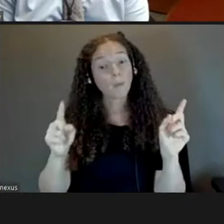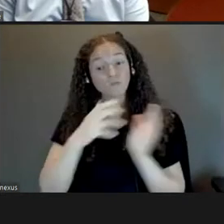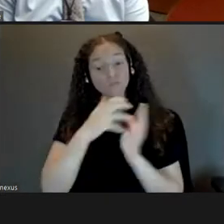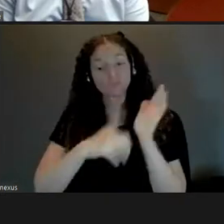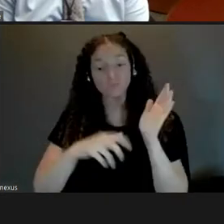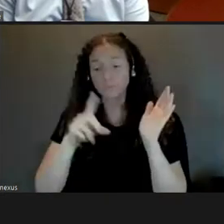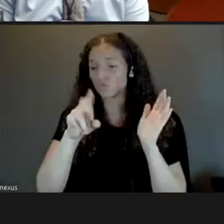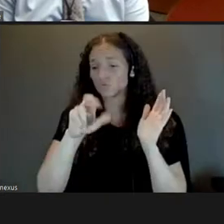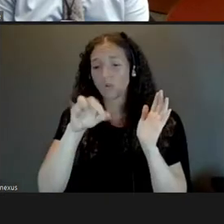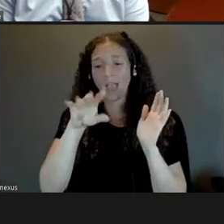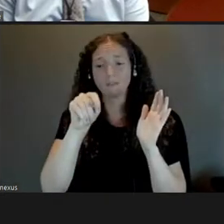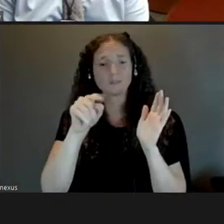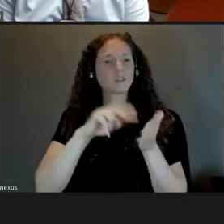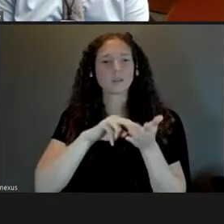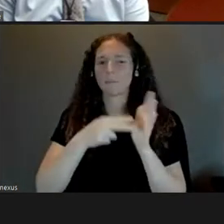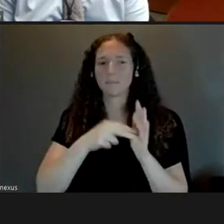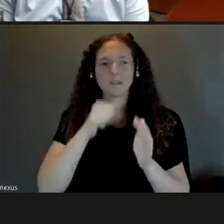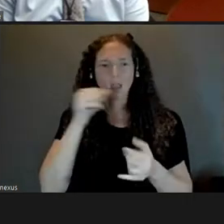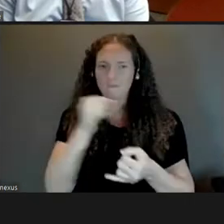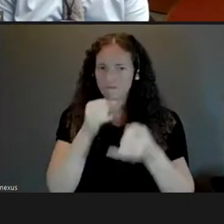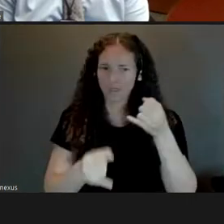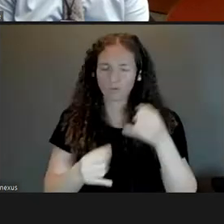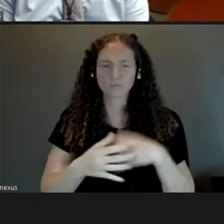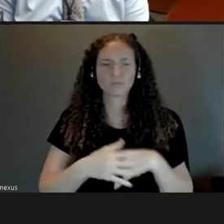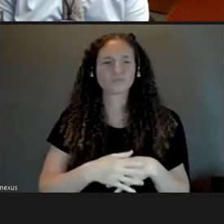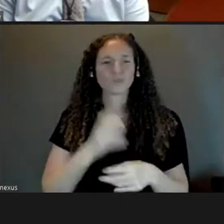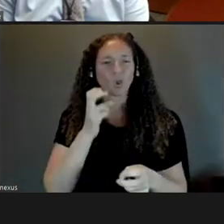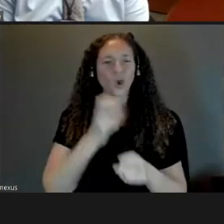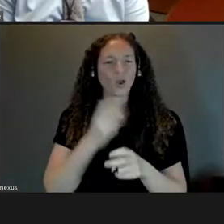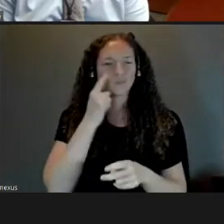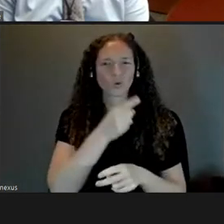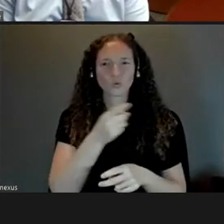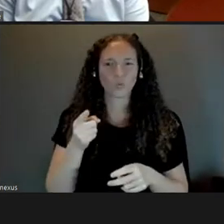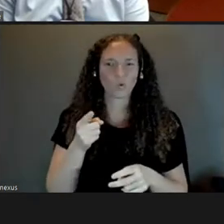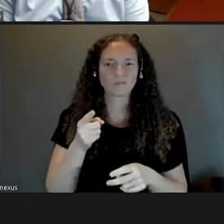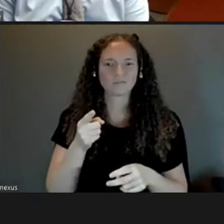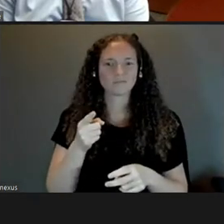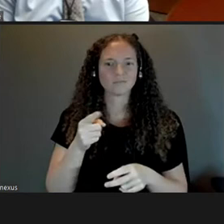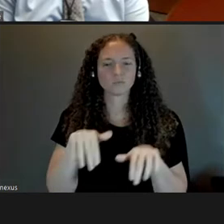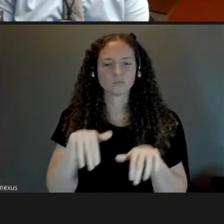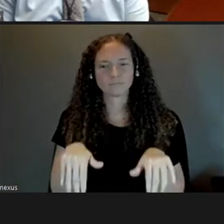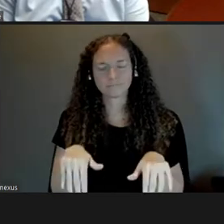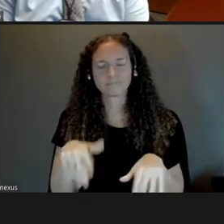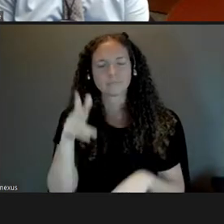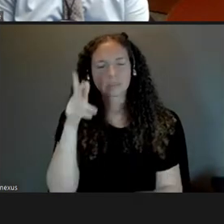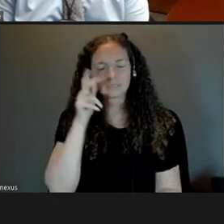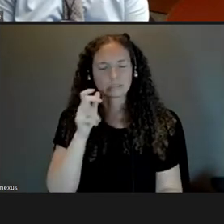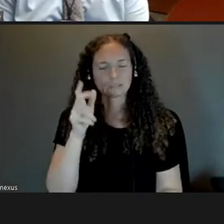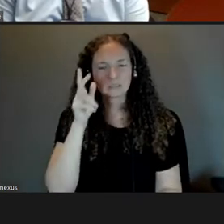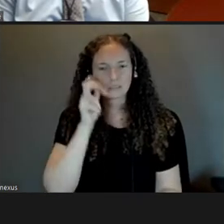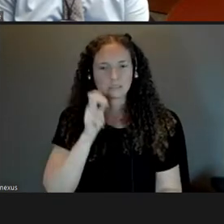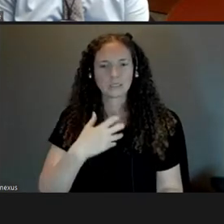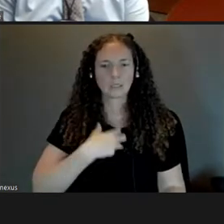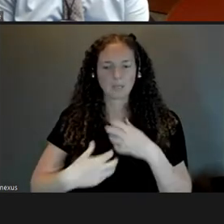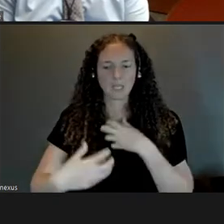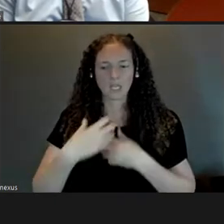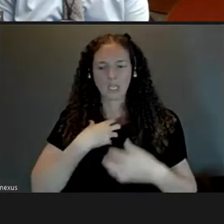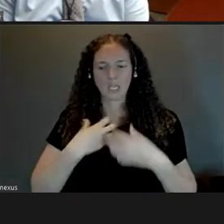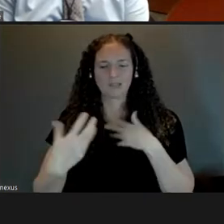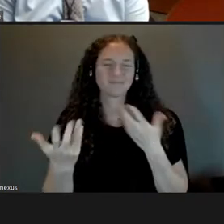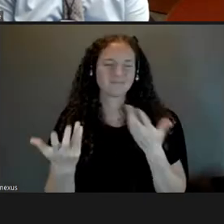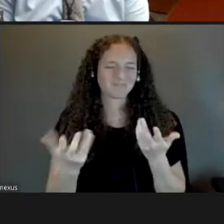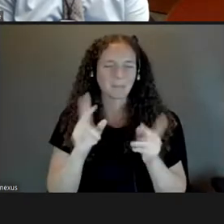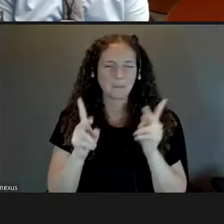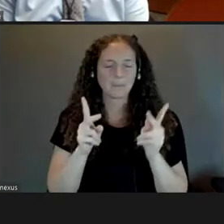final one. And I know it's hard to sit there and listen to person after person after person complain and be mad